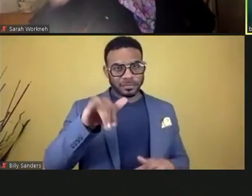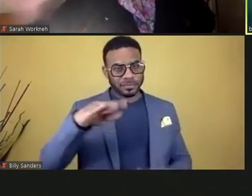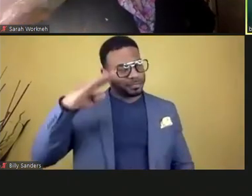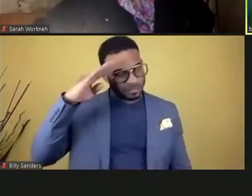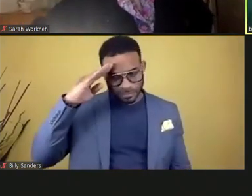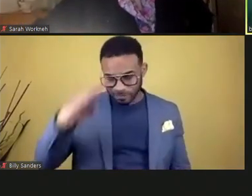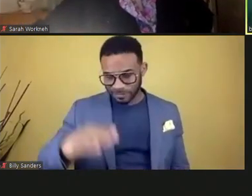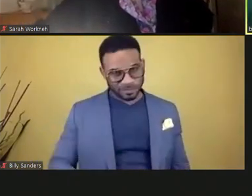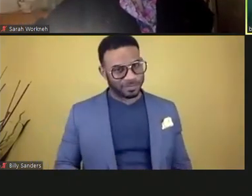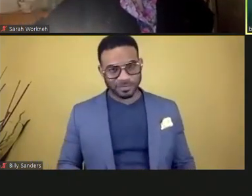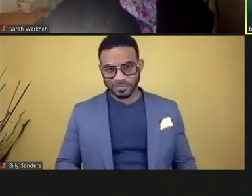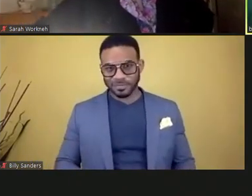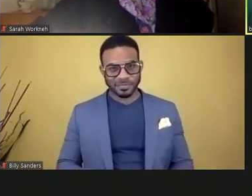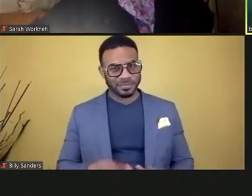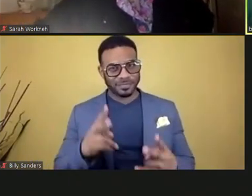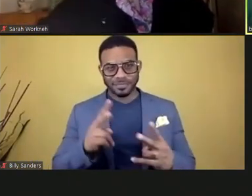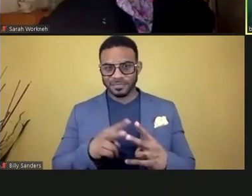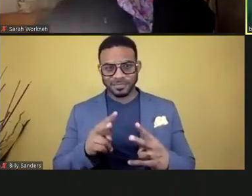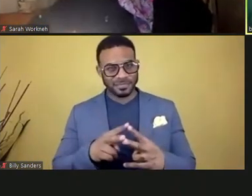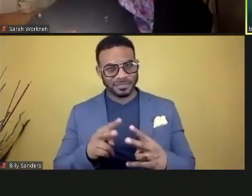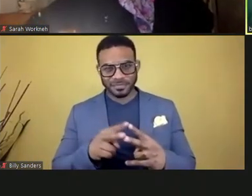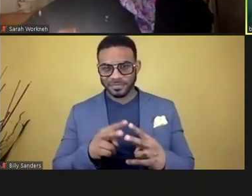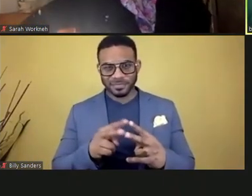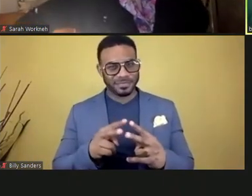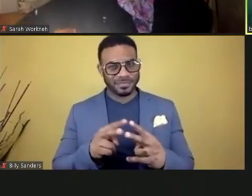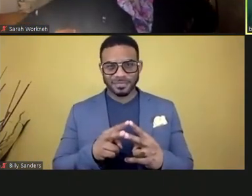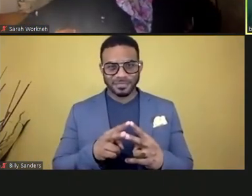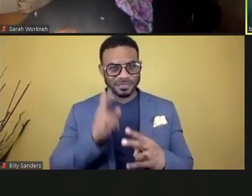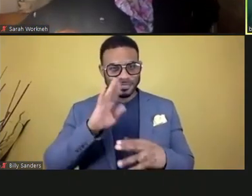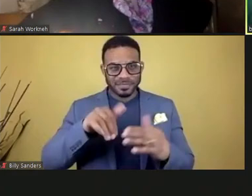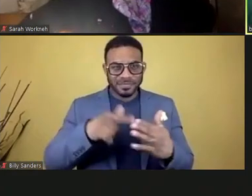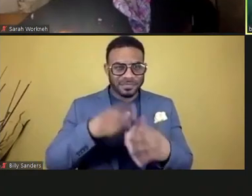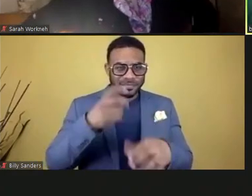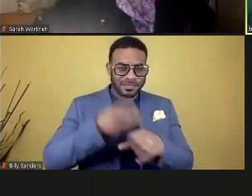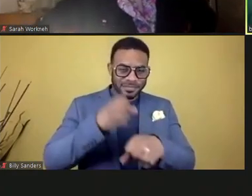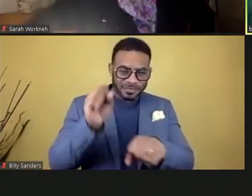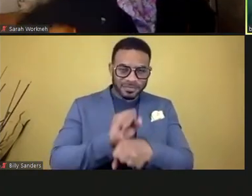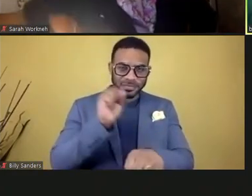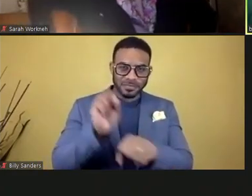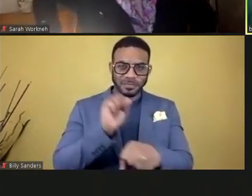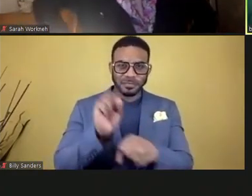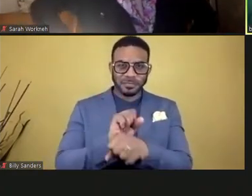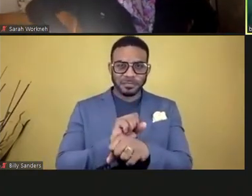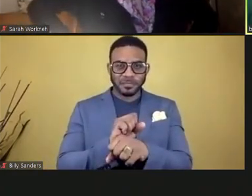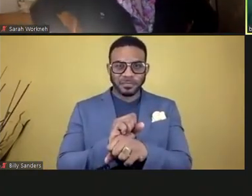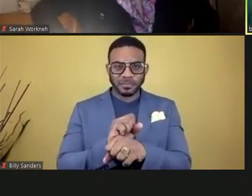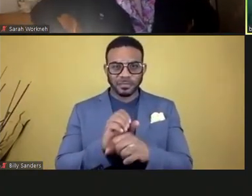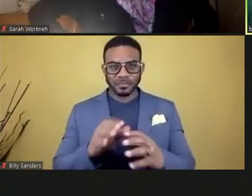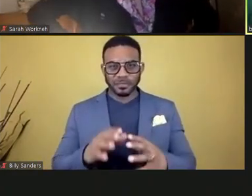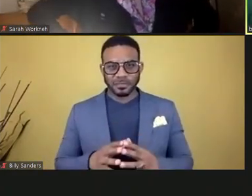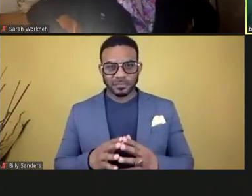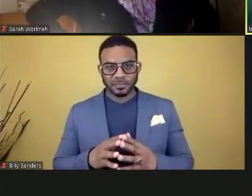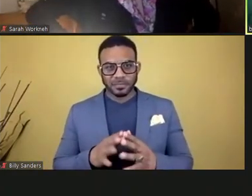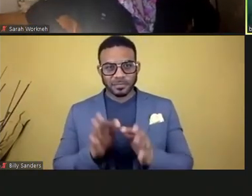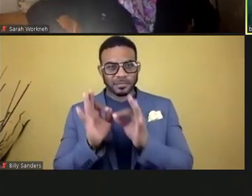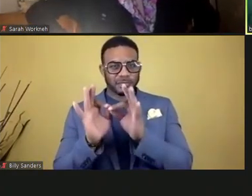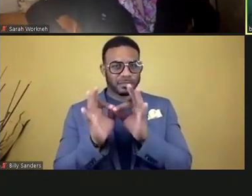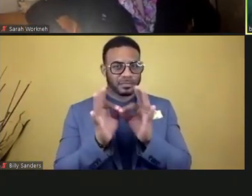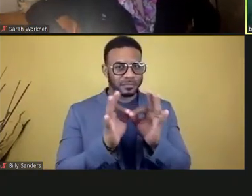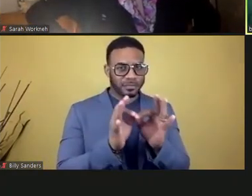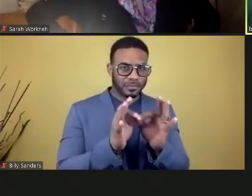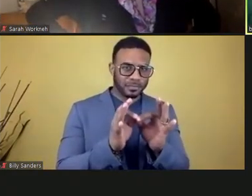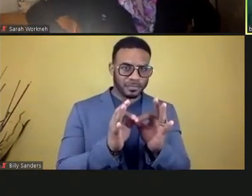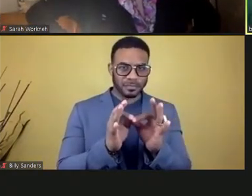and two, for all the hard work interpreting this. Like